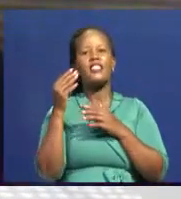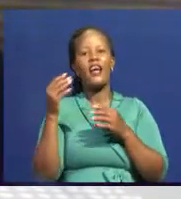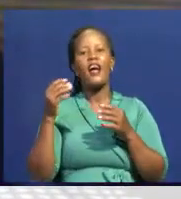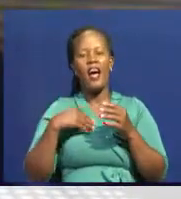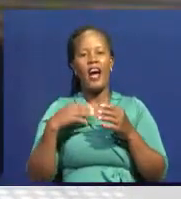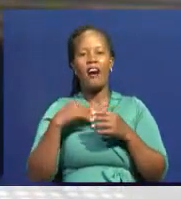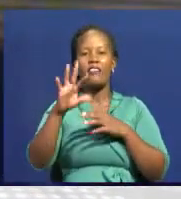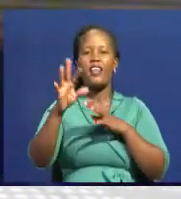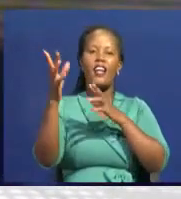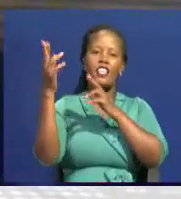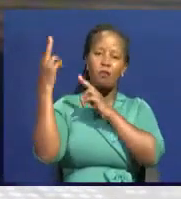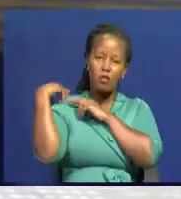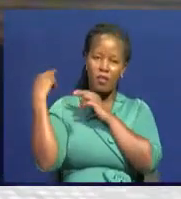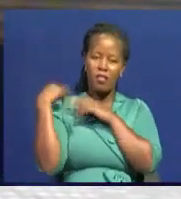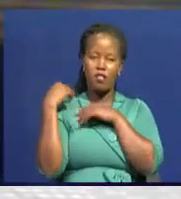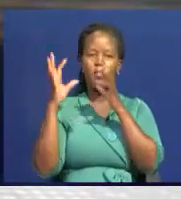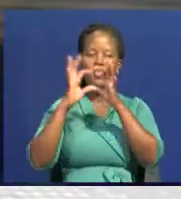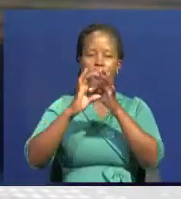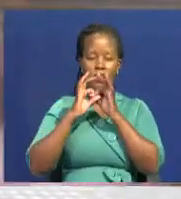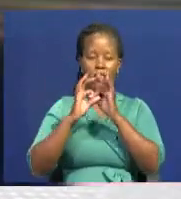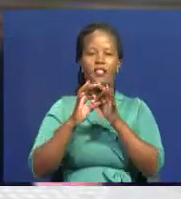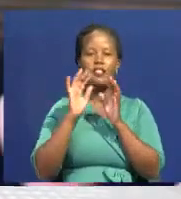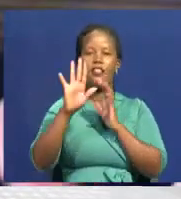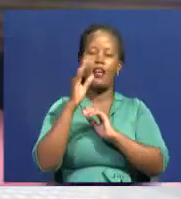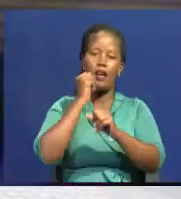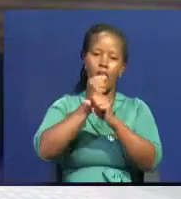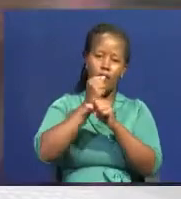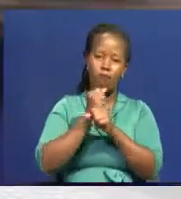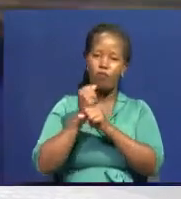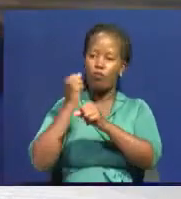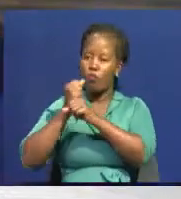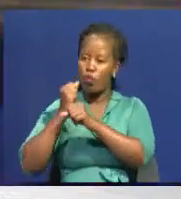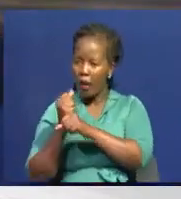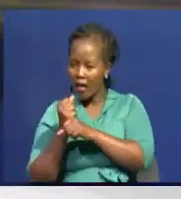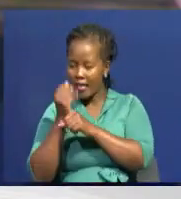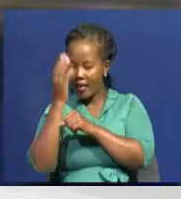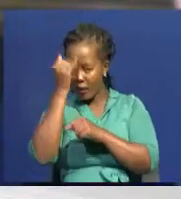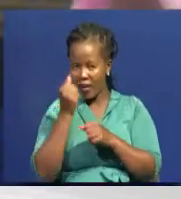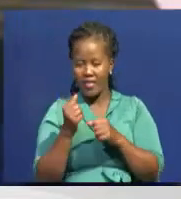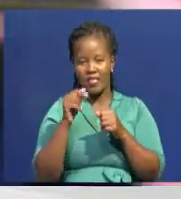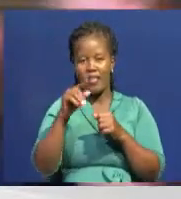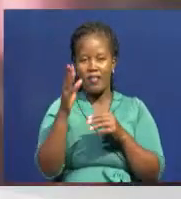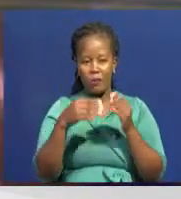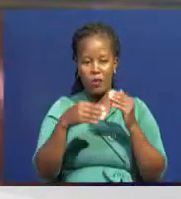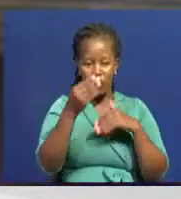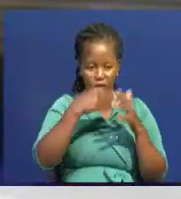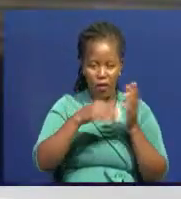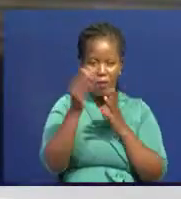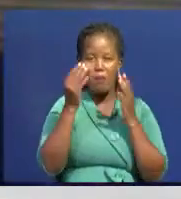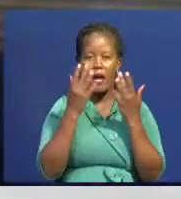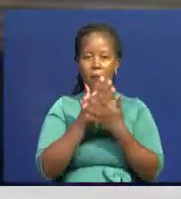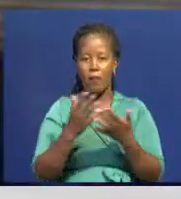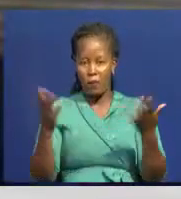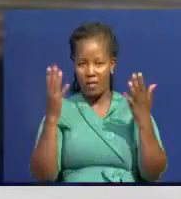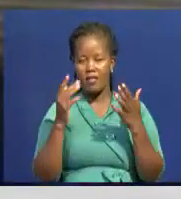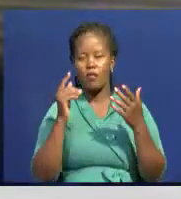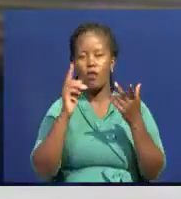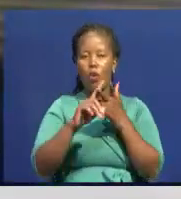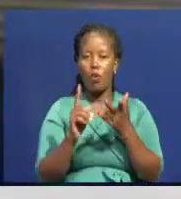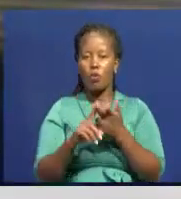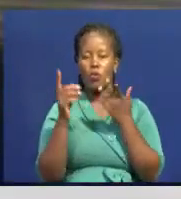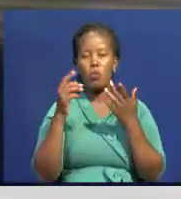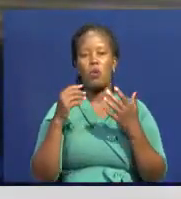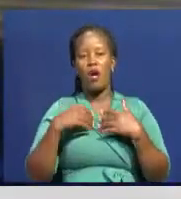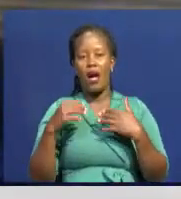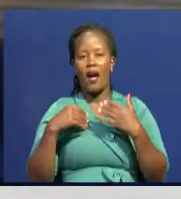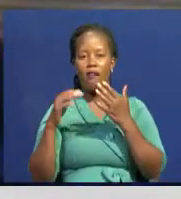their job is to complement their work. Go out, because they're salespeople. They go out, find properties, get the properties, and